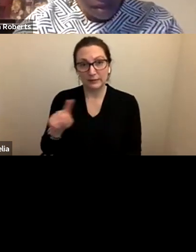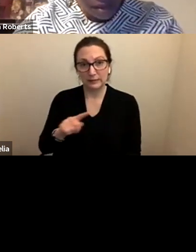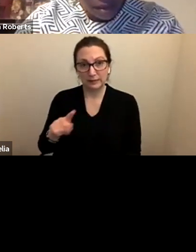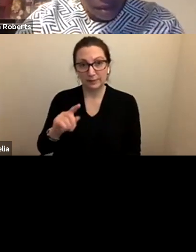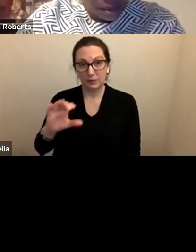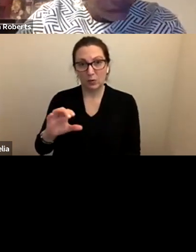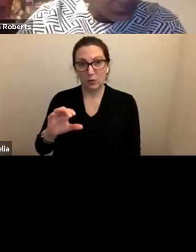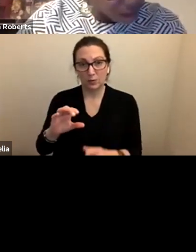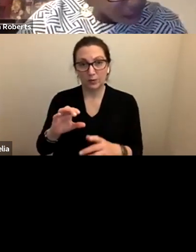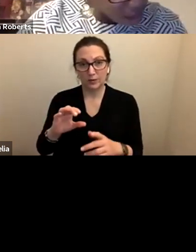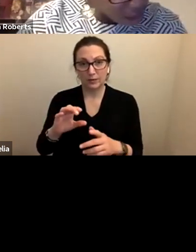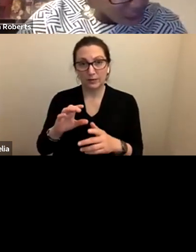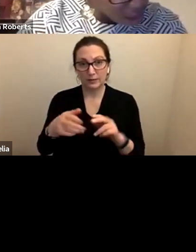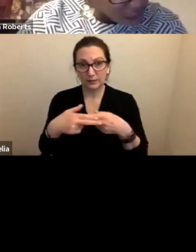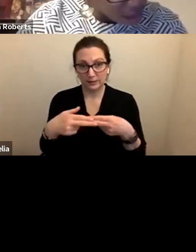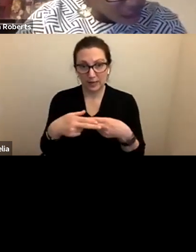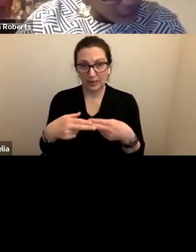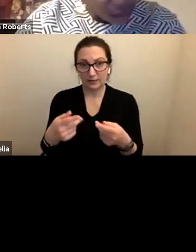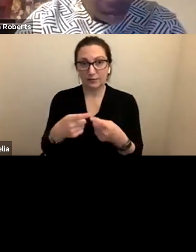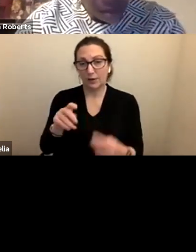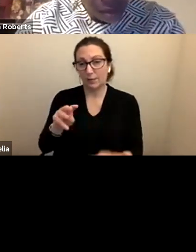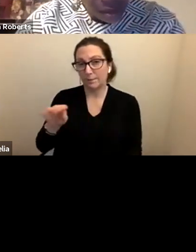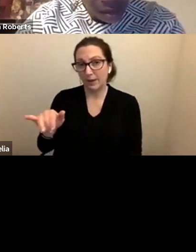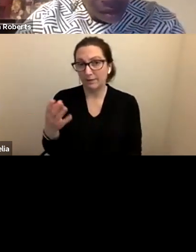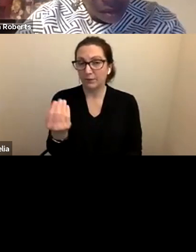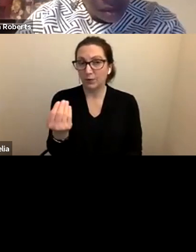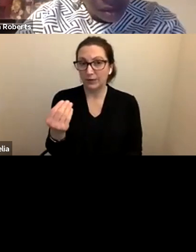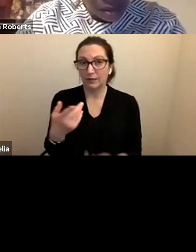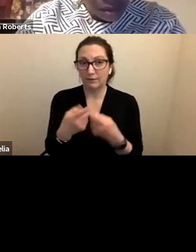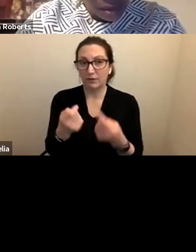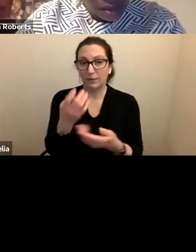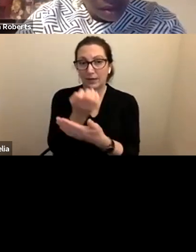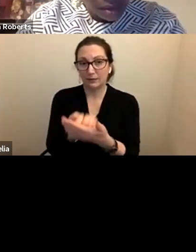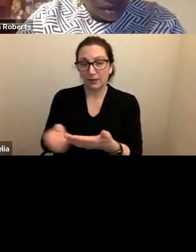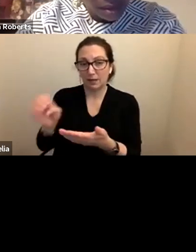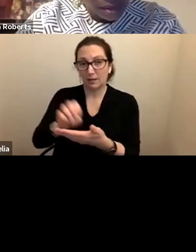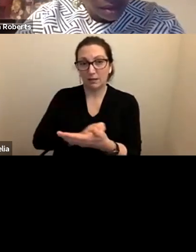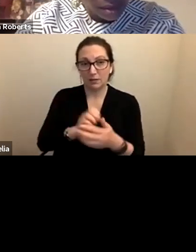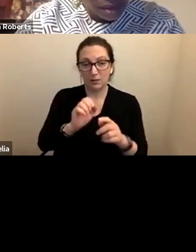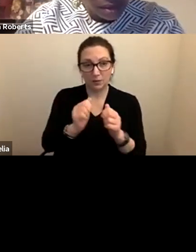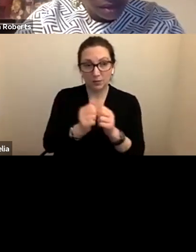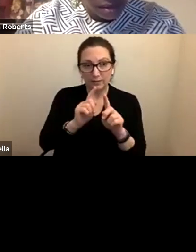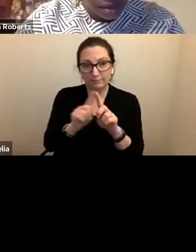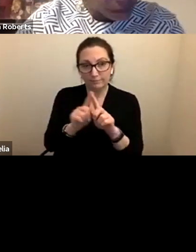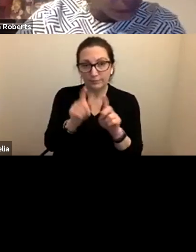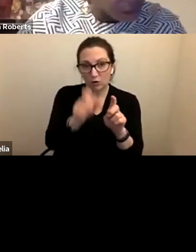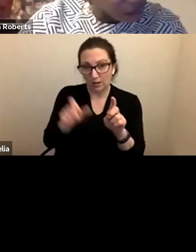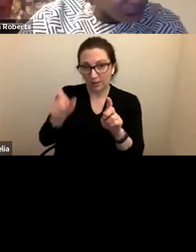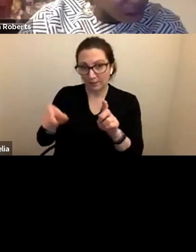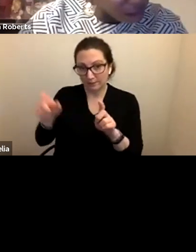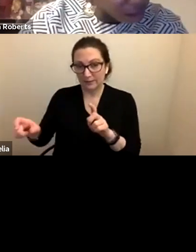May 14th in Excel with all the columns added? I'll start with your